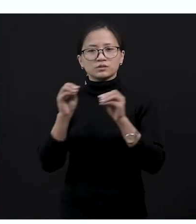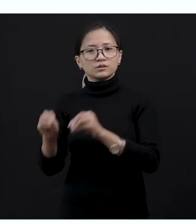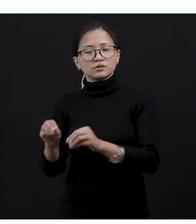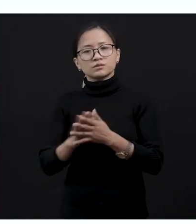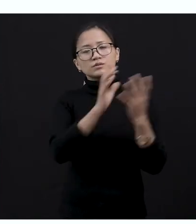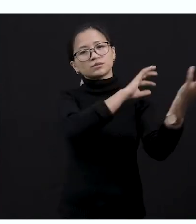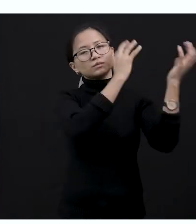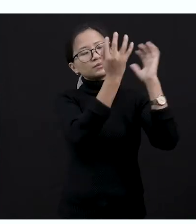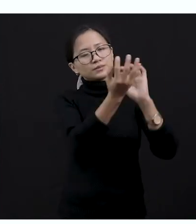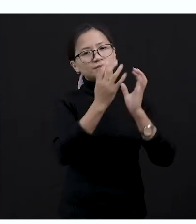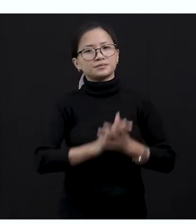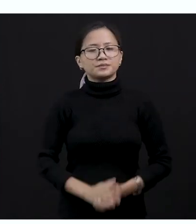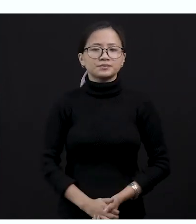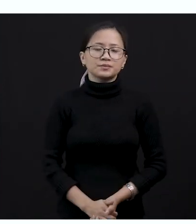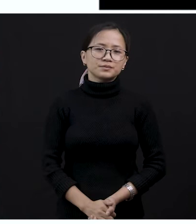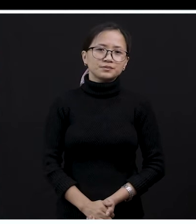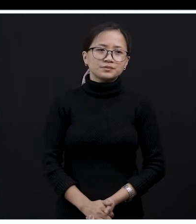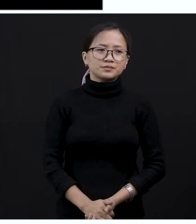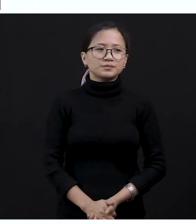movement of the earth, okay?